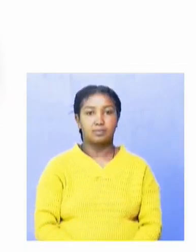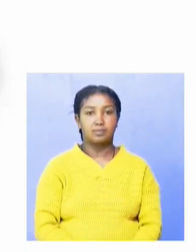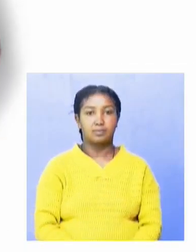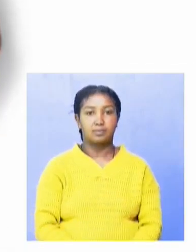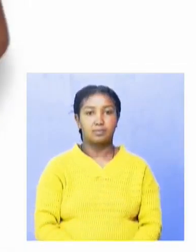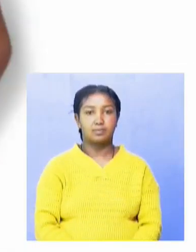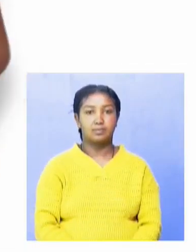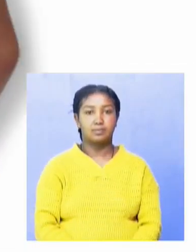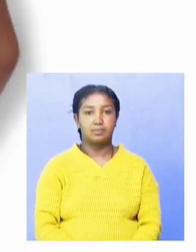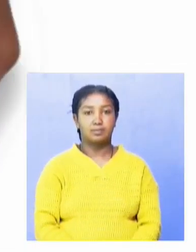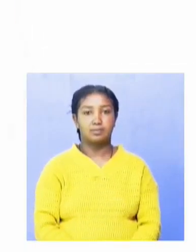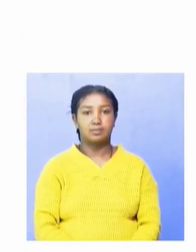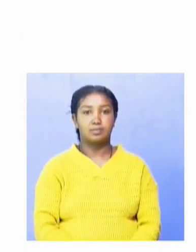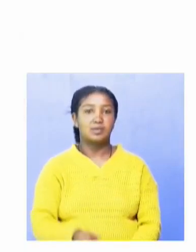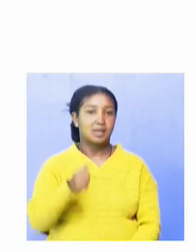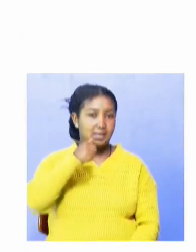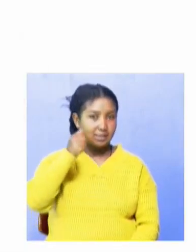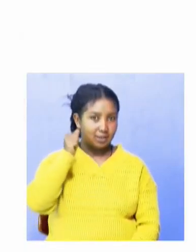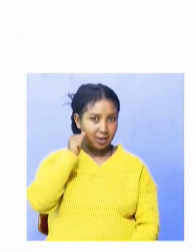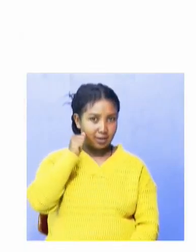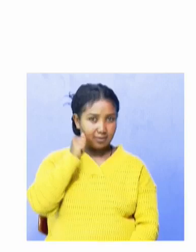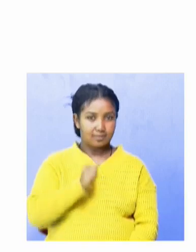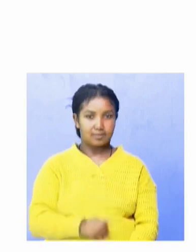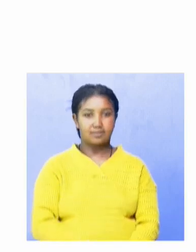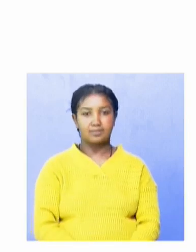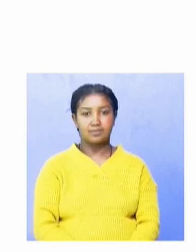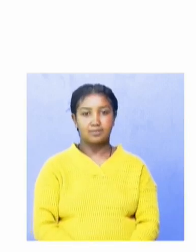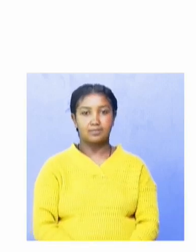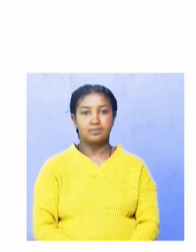Her homework yesterday.